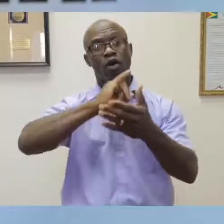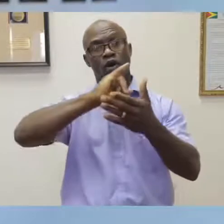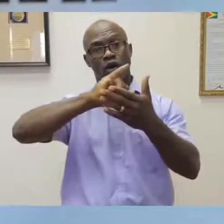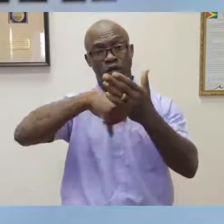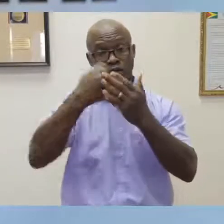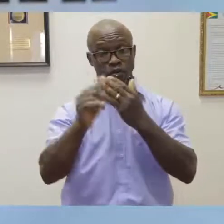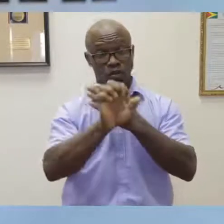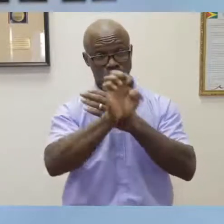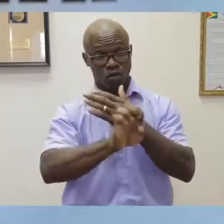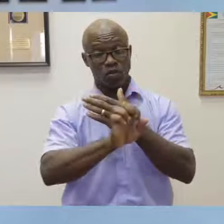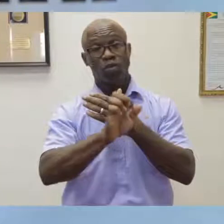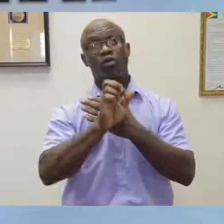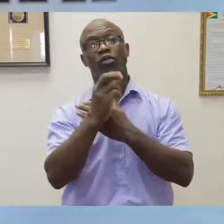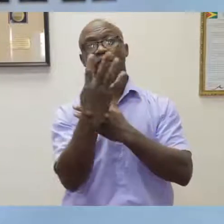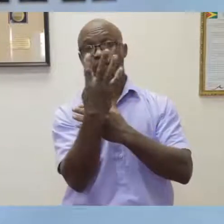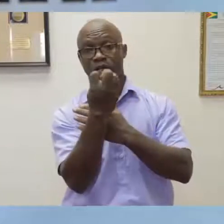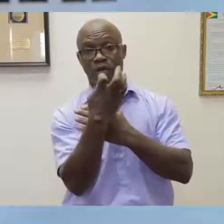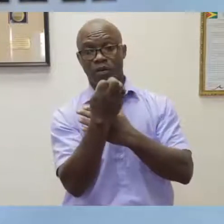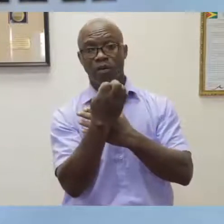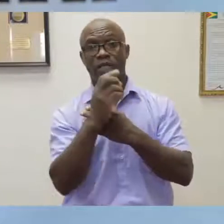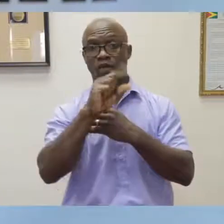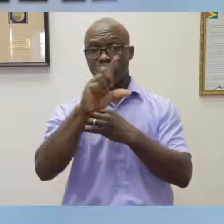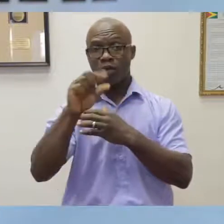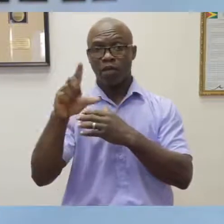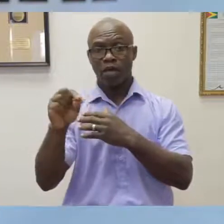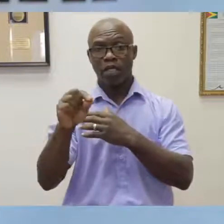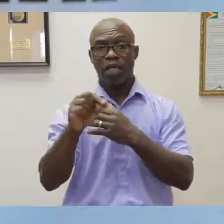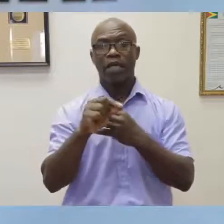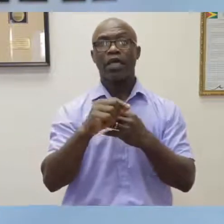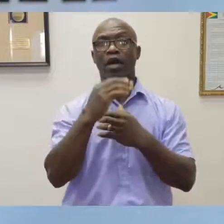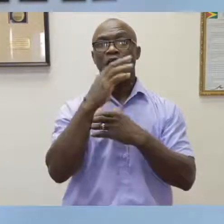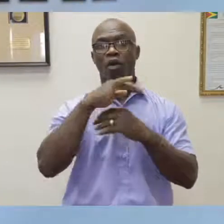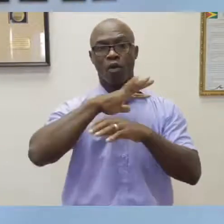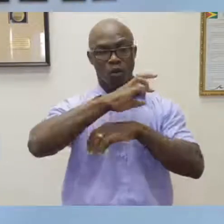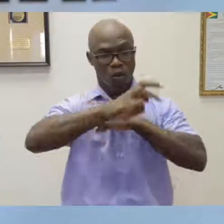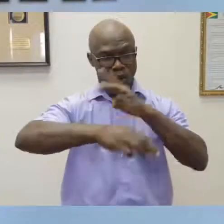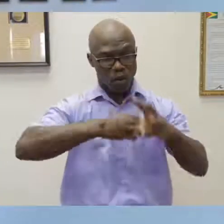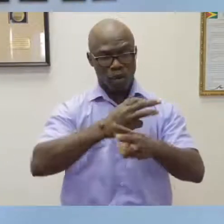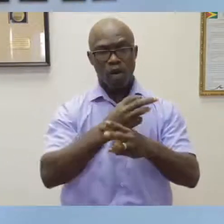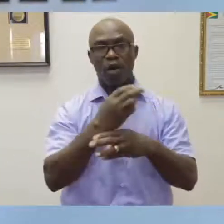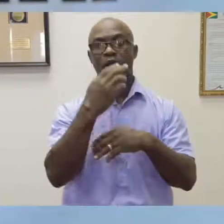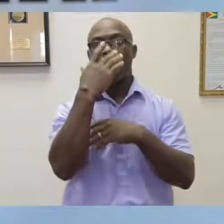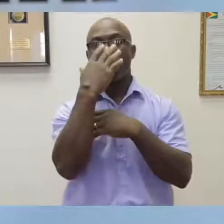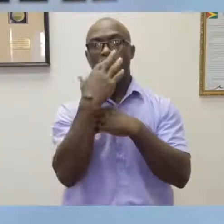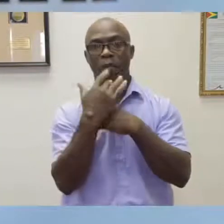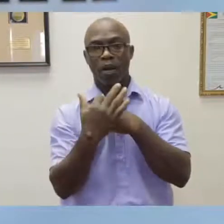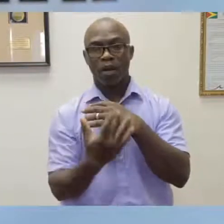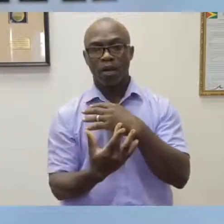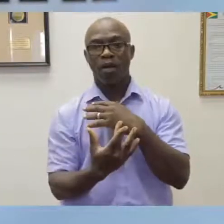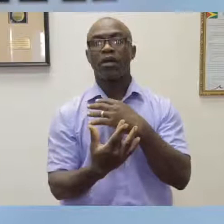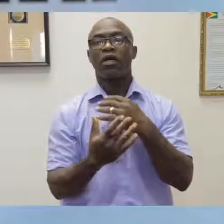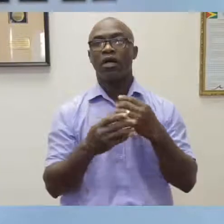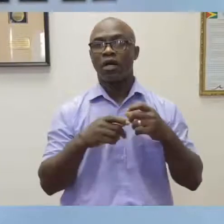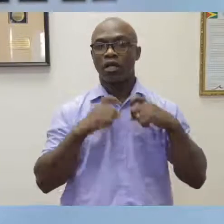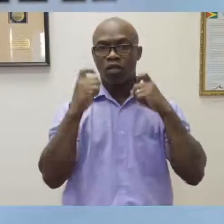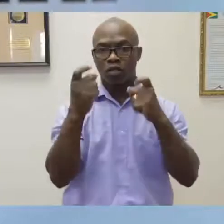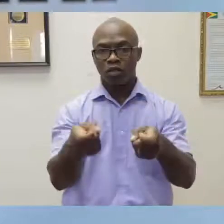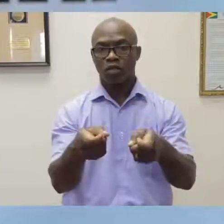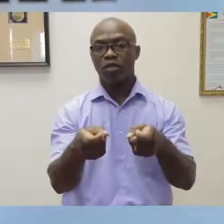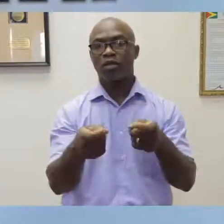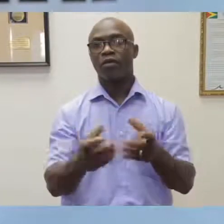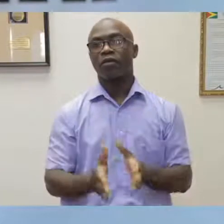2020, World Blood Donor Day will be celebrated around the world as well as in